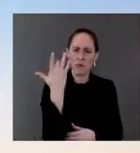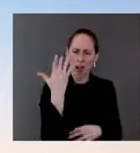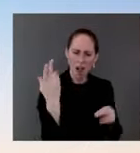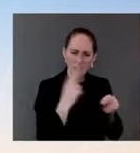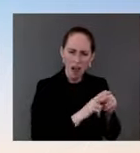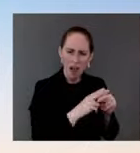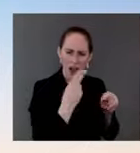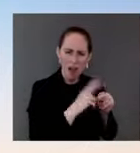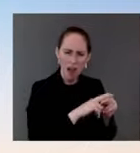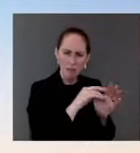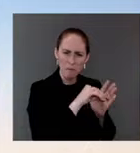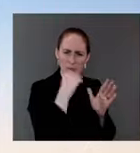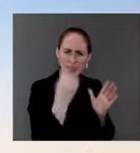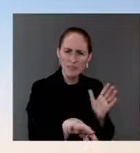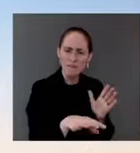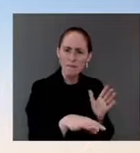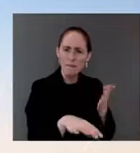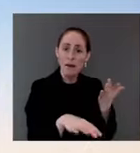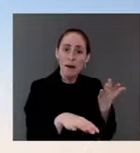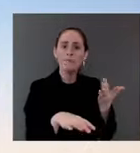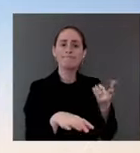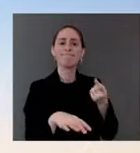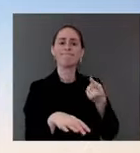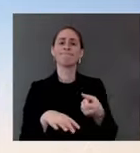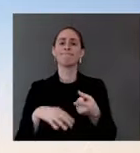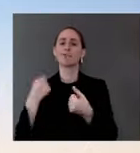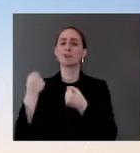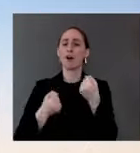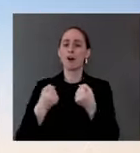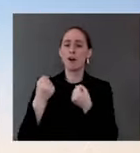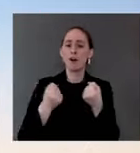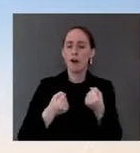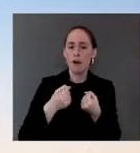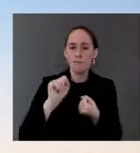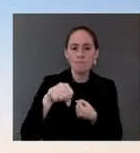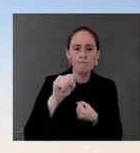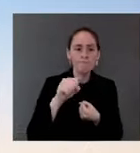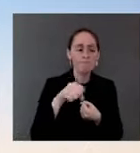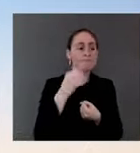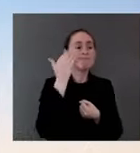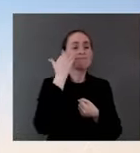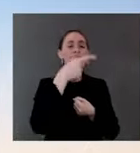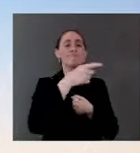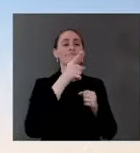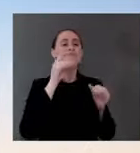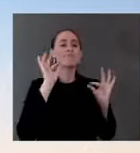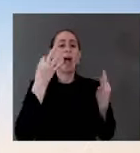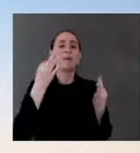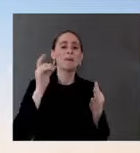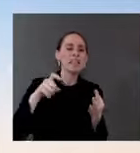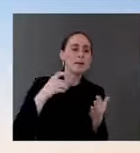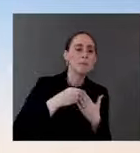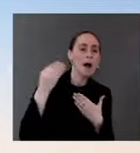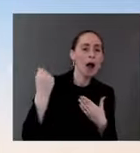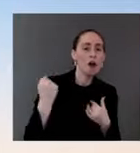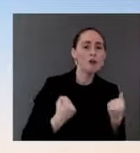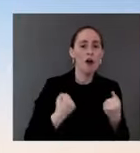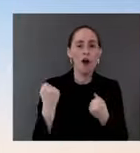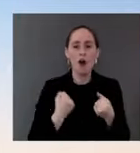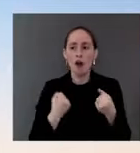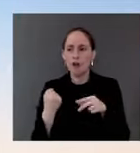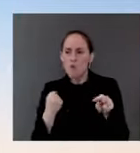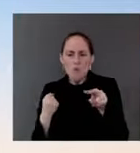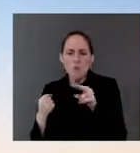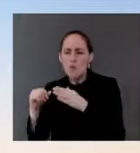go to a lot to buy a used car, first quarter of next year, the prices will be lower. And we're also using tools at the president's disposal to